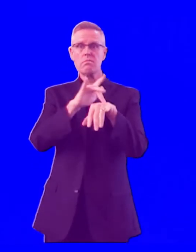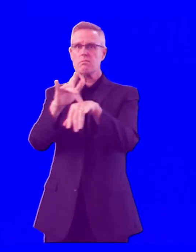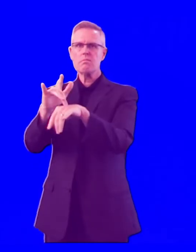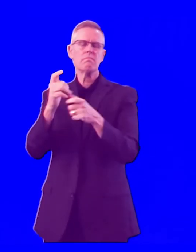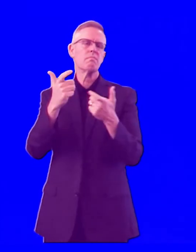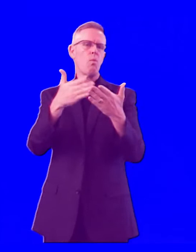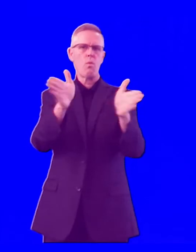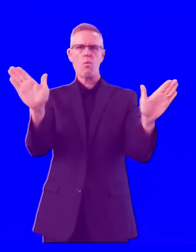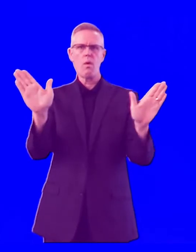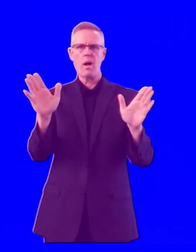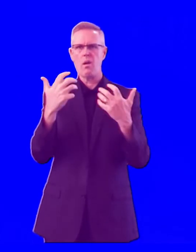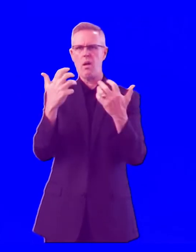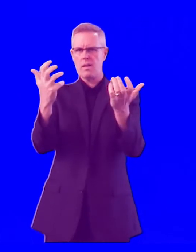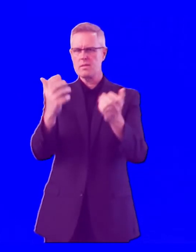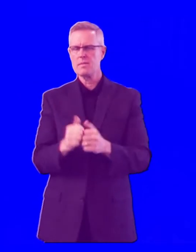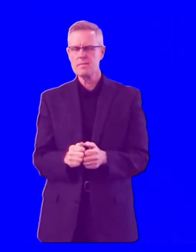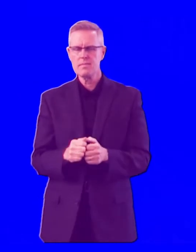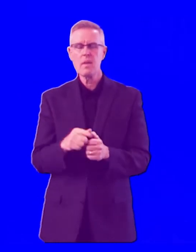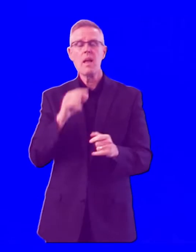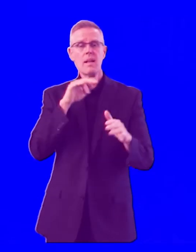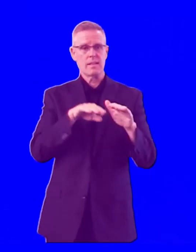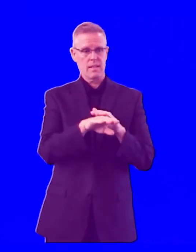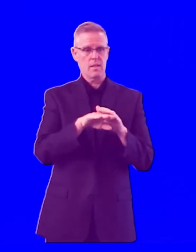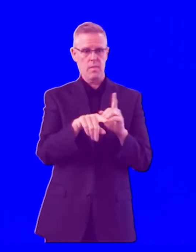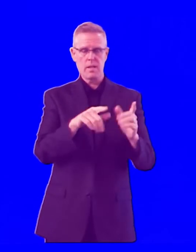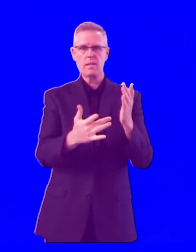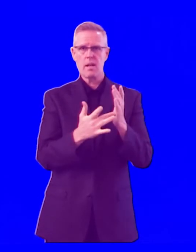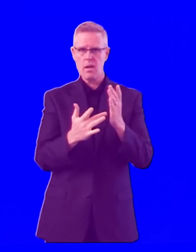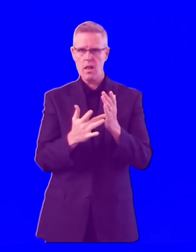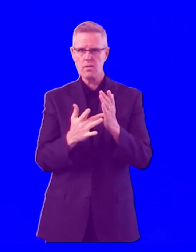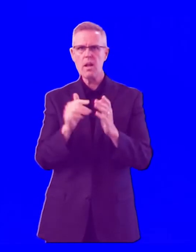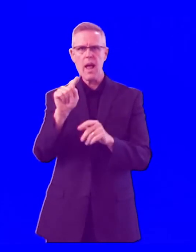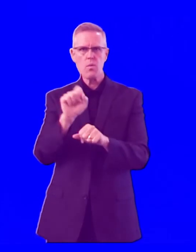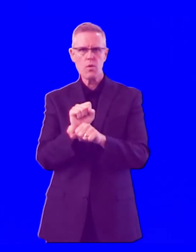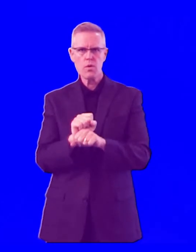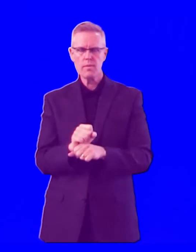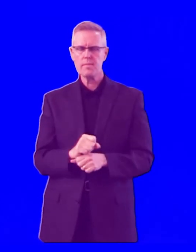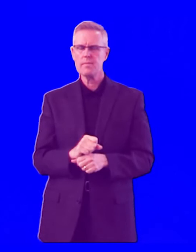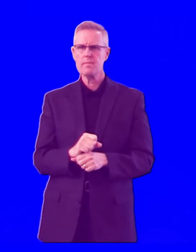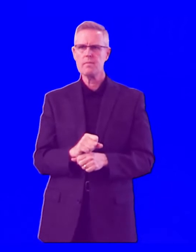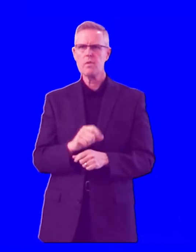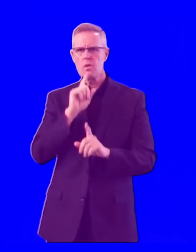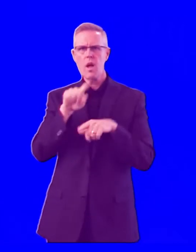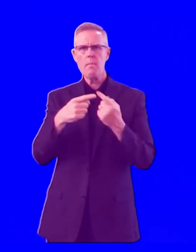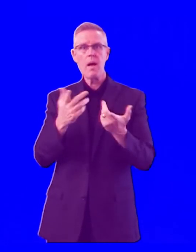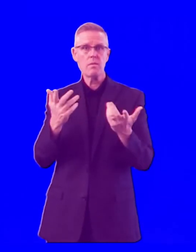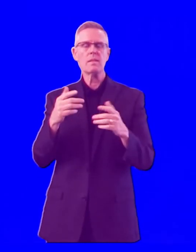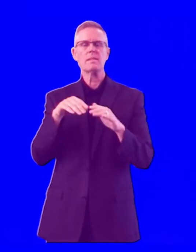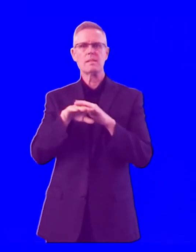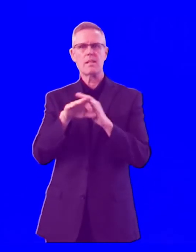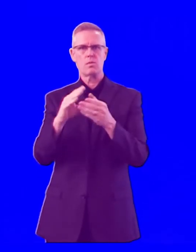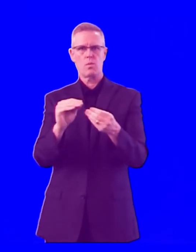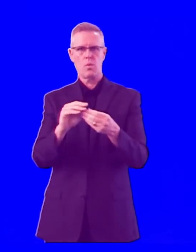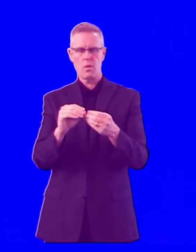audience. Next, we have accessibility technology at work, and it talks about a success story